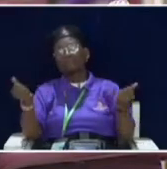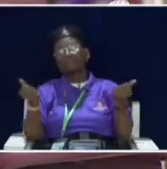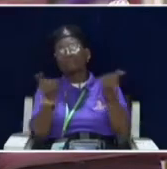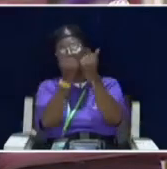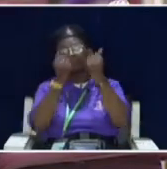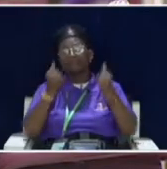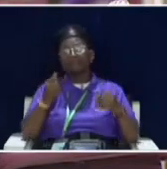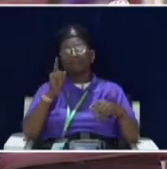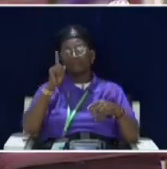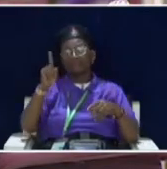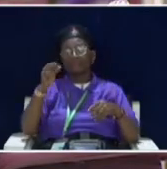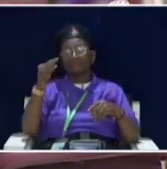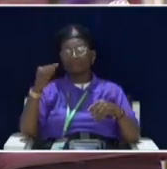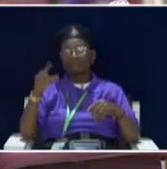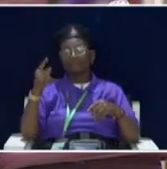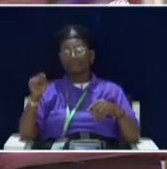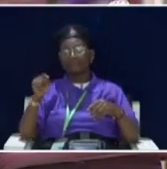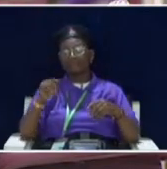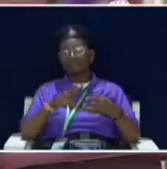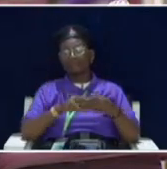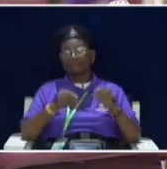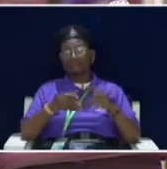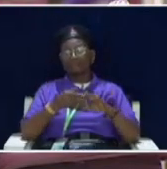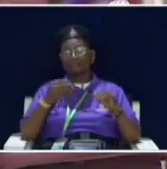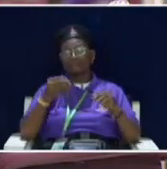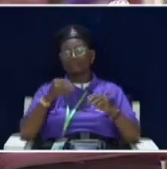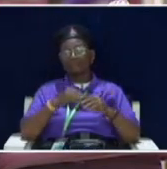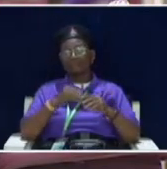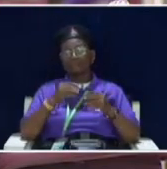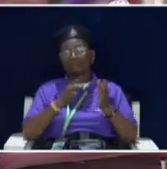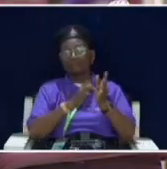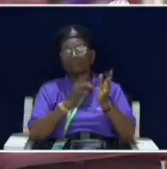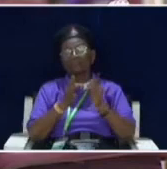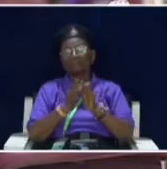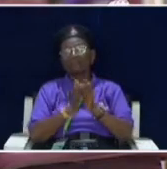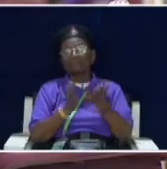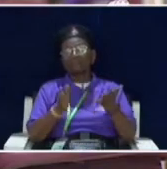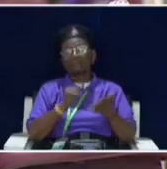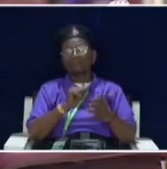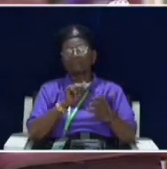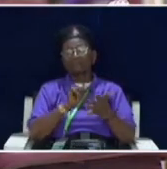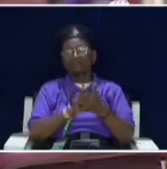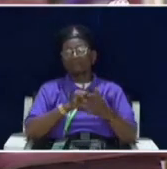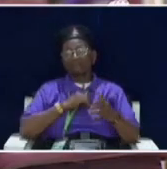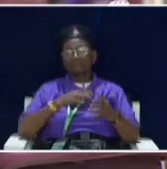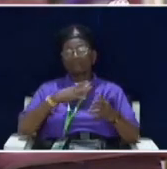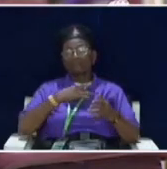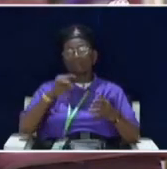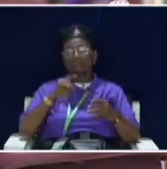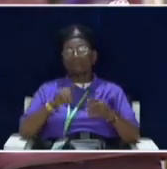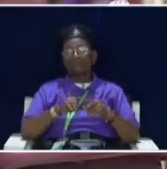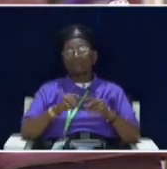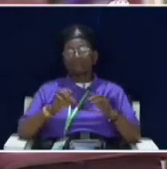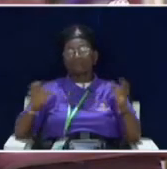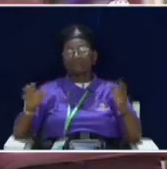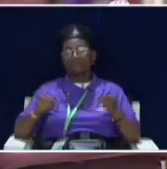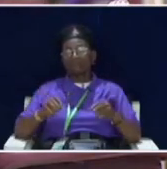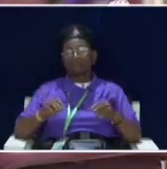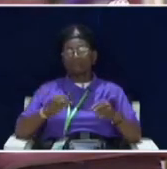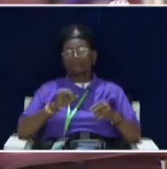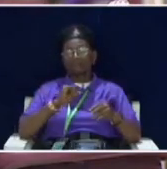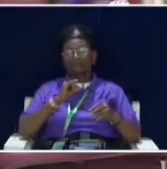One of the stories in the Bible that I like so much. You call out and went and think Ben will be really Timo Ferner Julo. Well, that Solomon